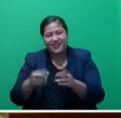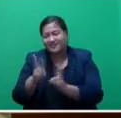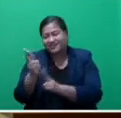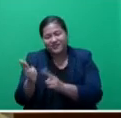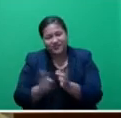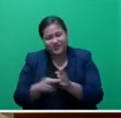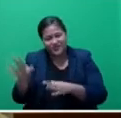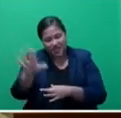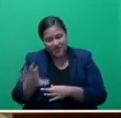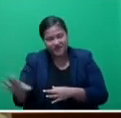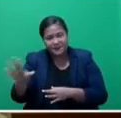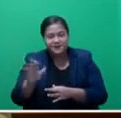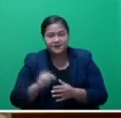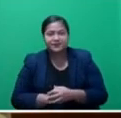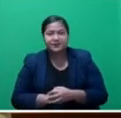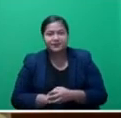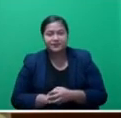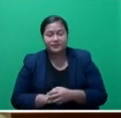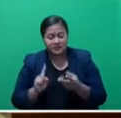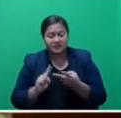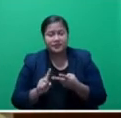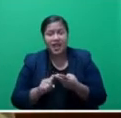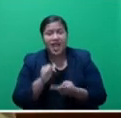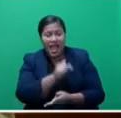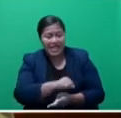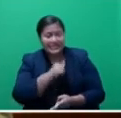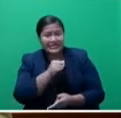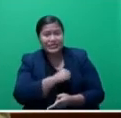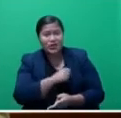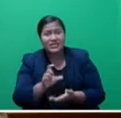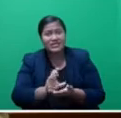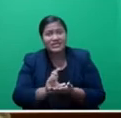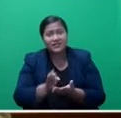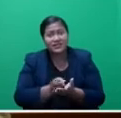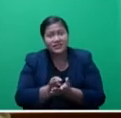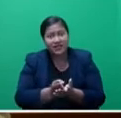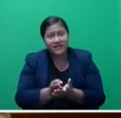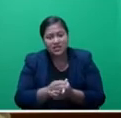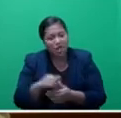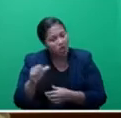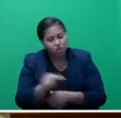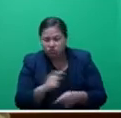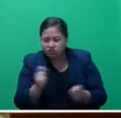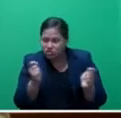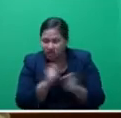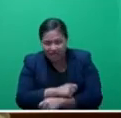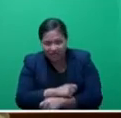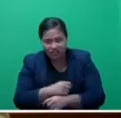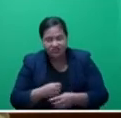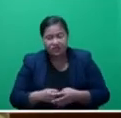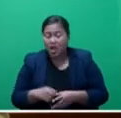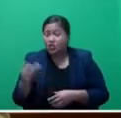Secondly, sir, the attitude of our civil servants providing customer service to our people must change. They should be